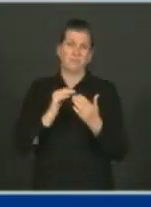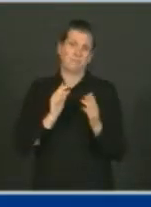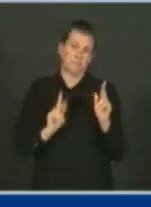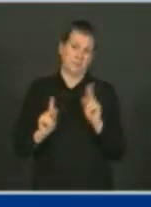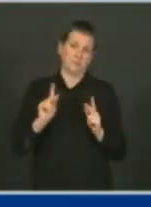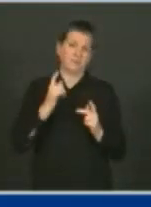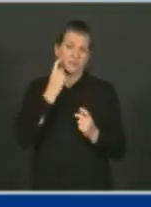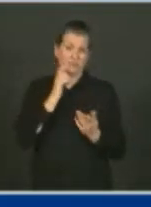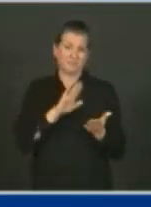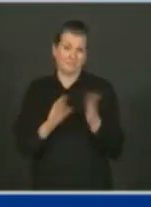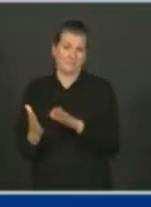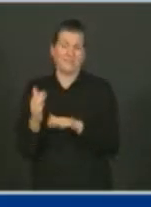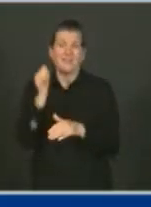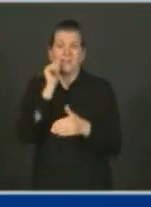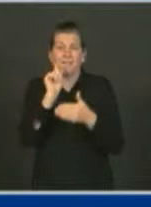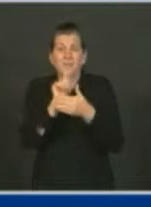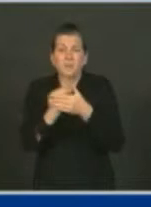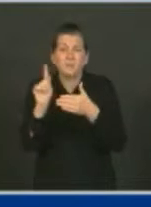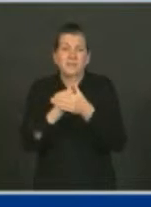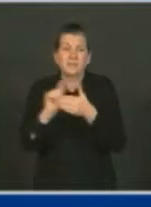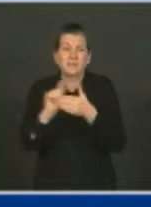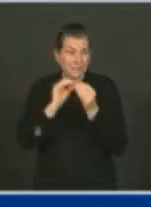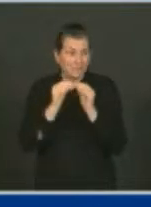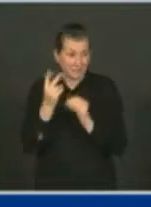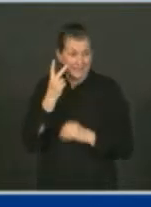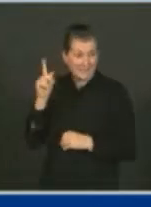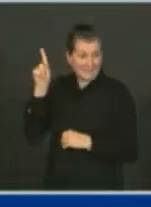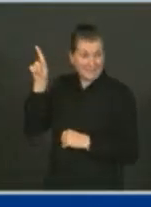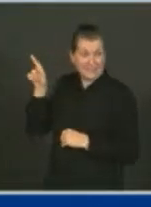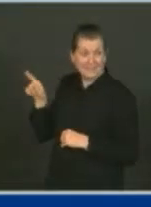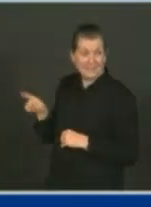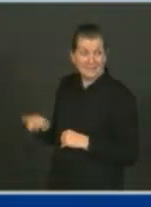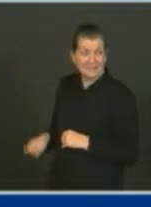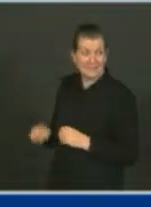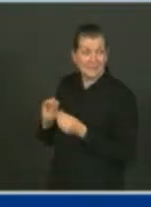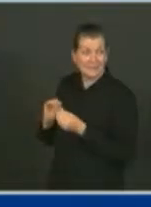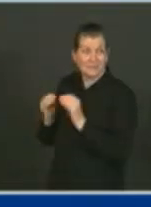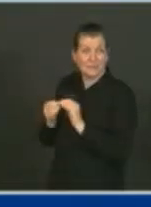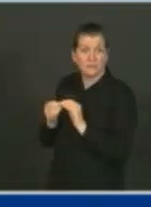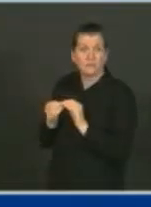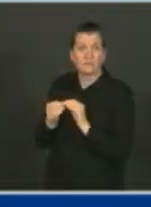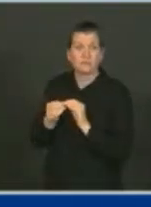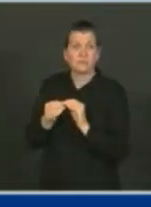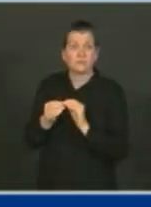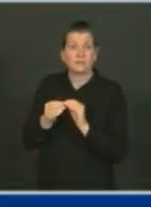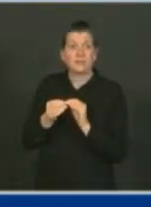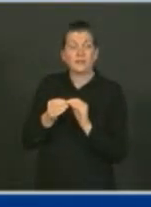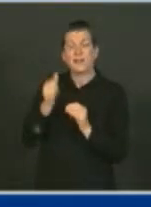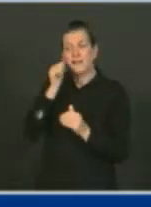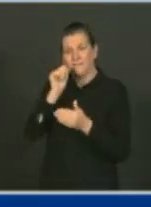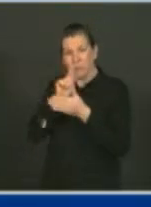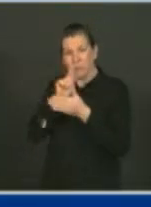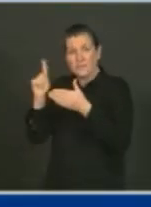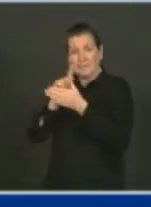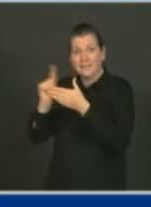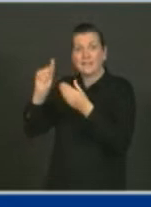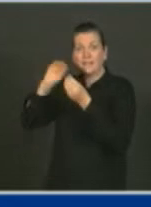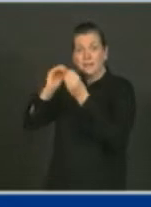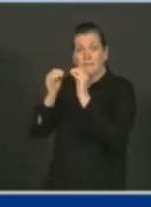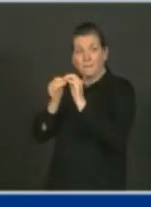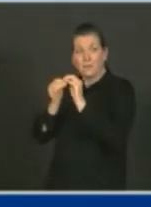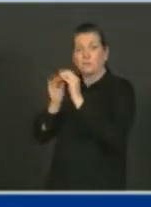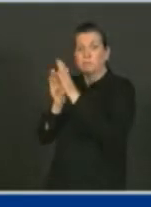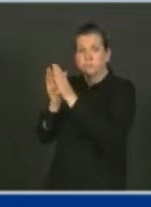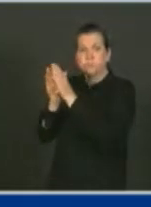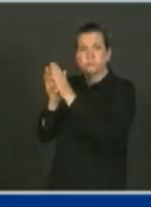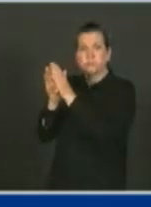on your screen, and that is the alarming part of the data, the trend, week over week. You'll see all three